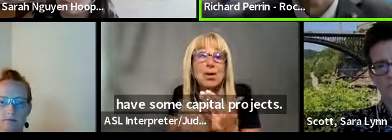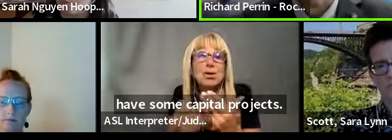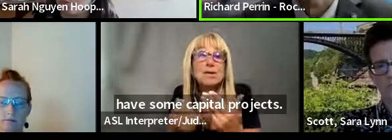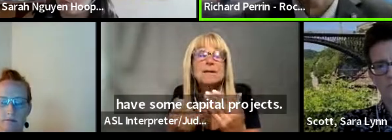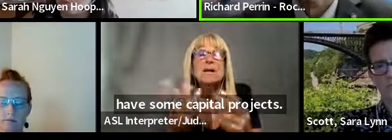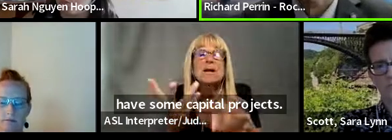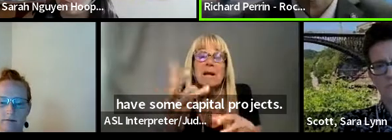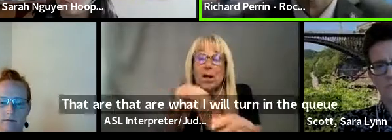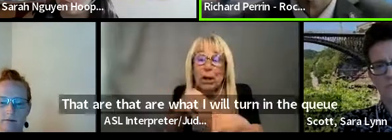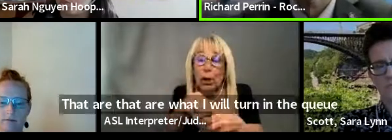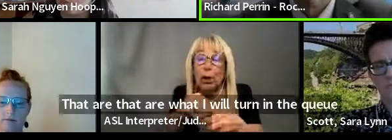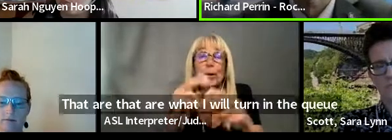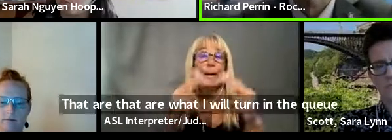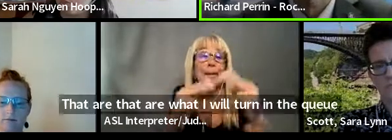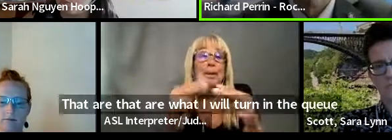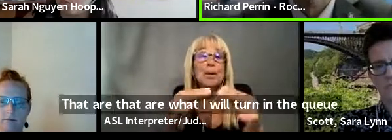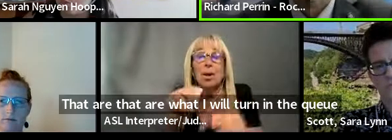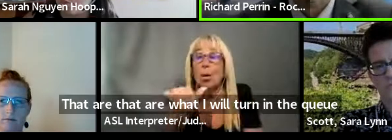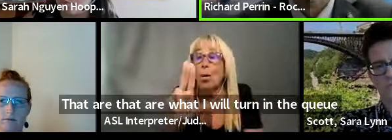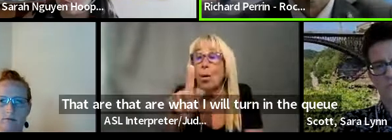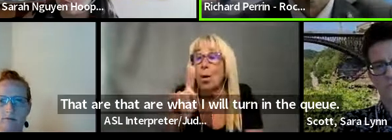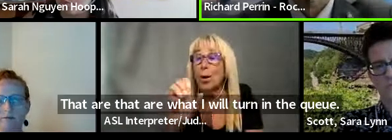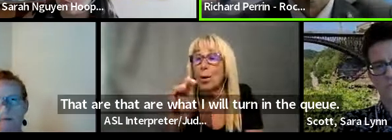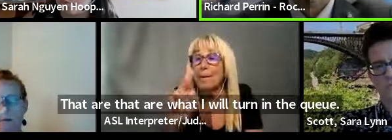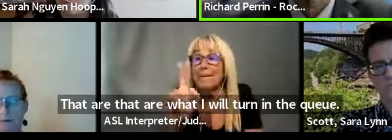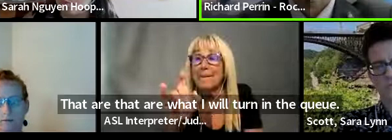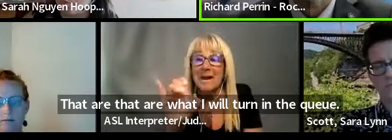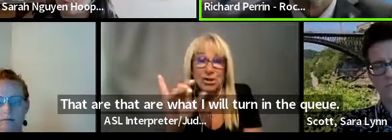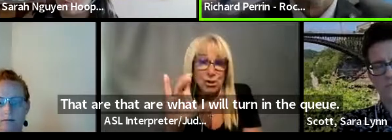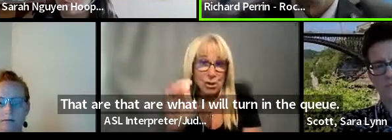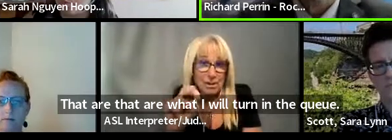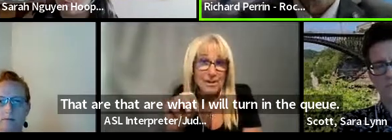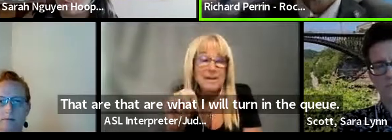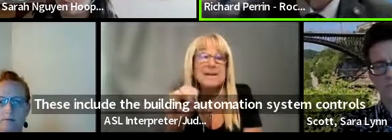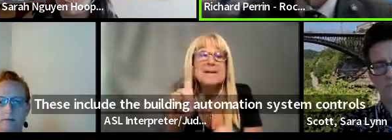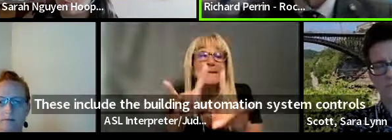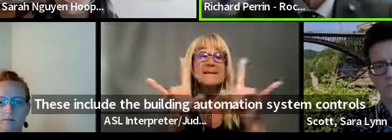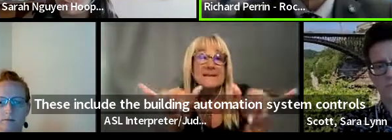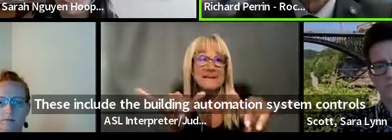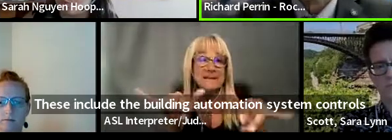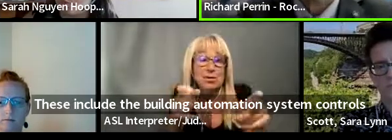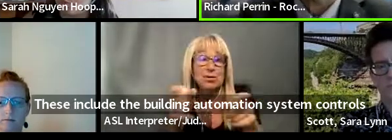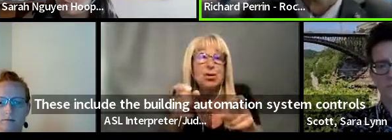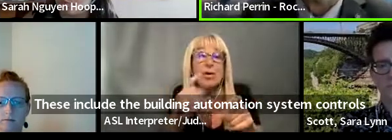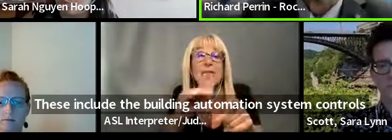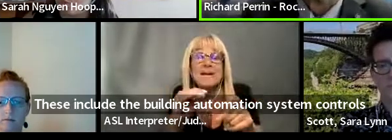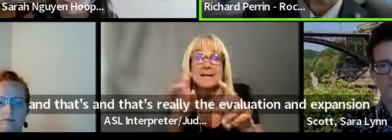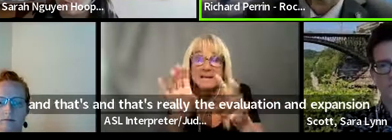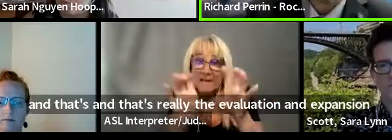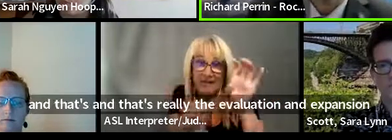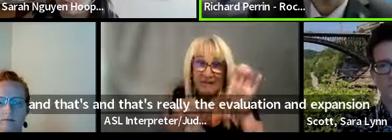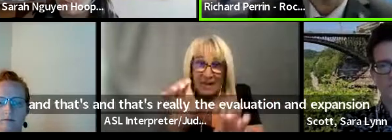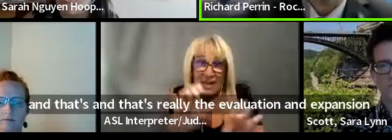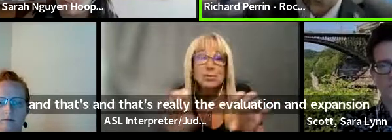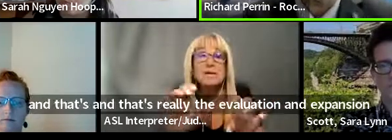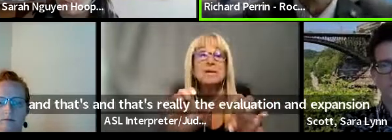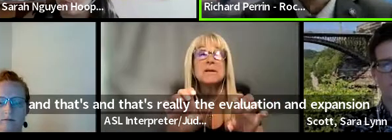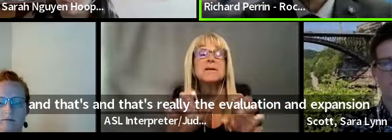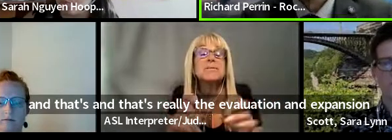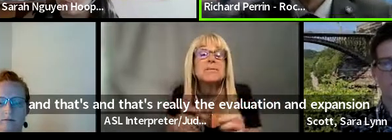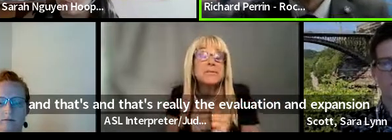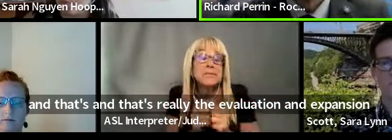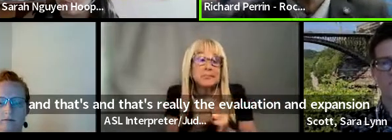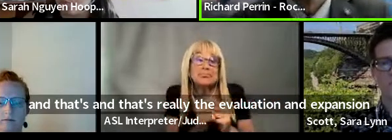include the building automation system controls, and that's really the evaluation and expansion of existing building automation to